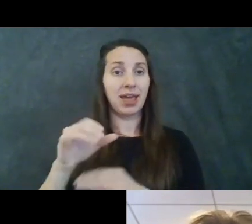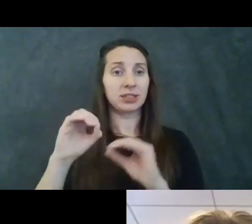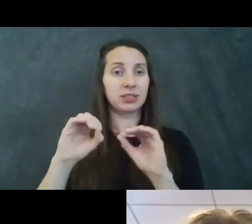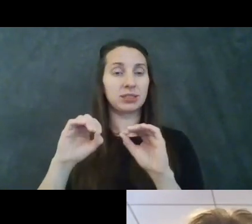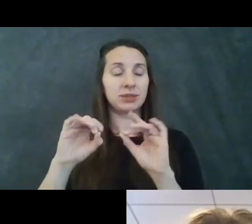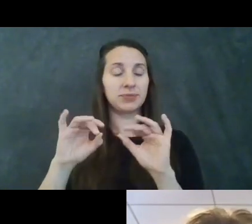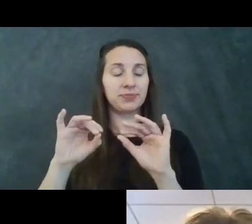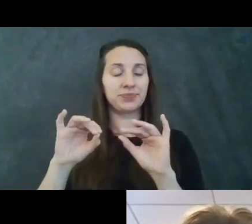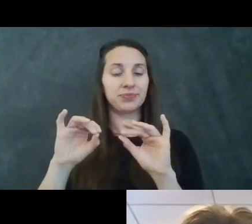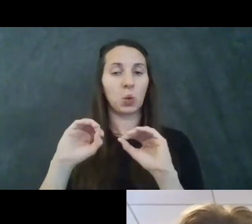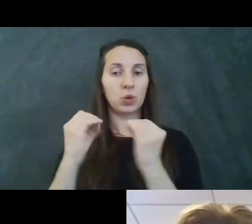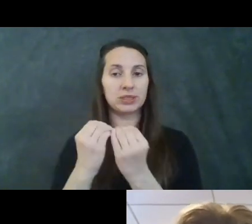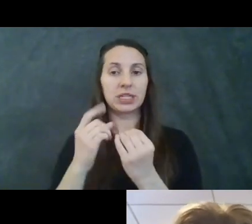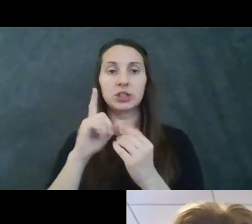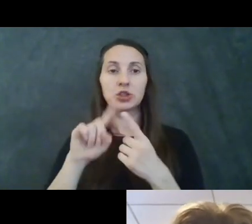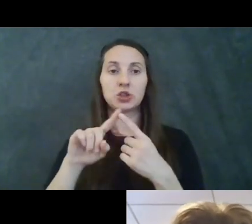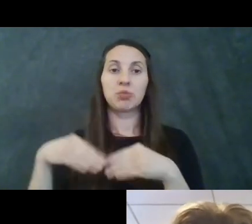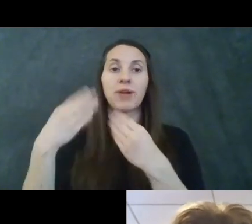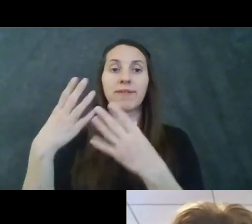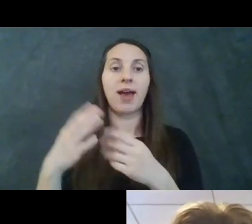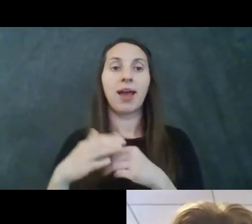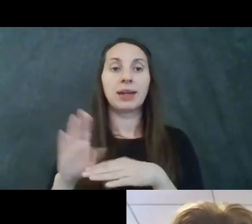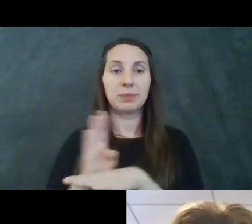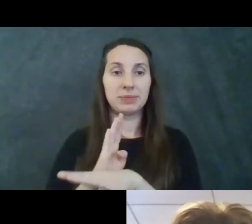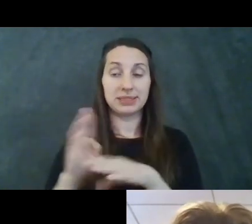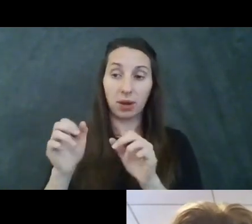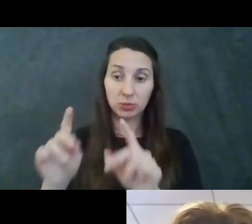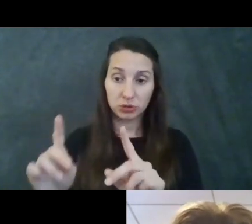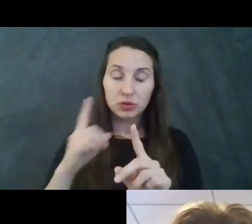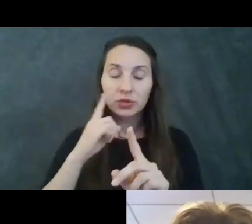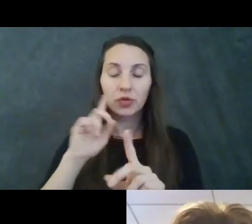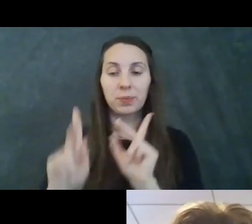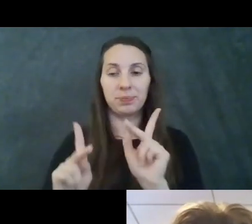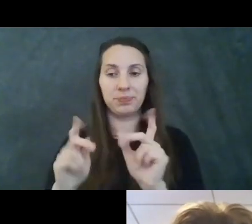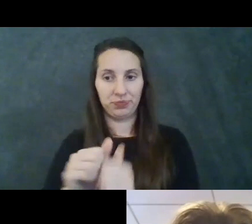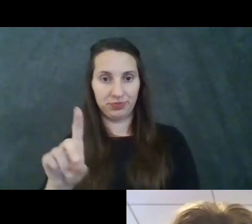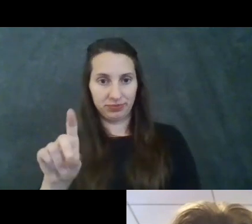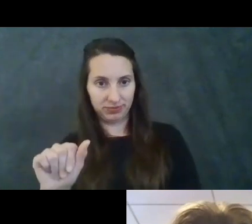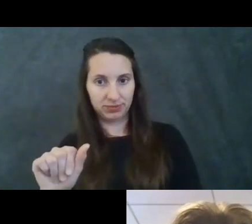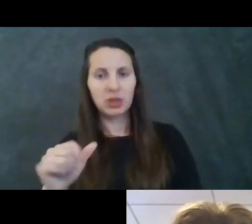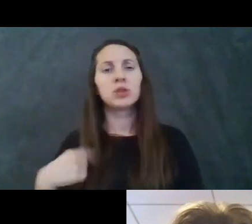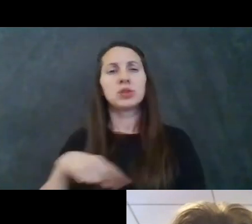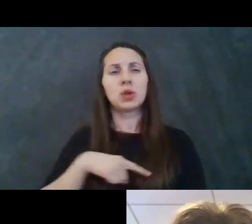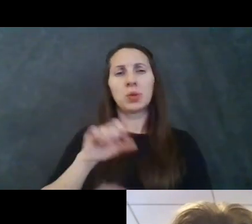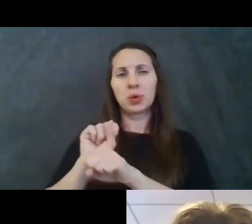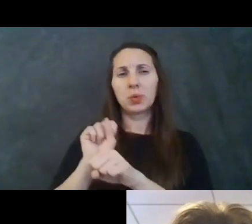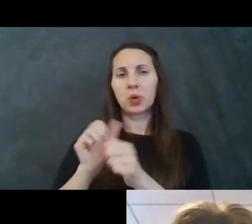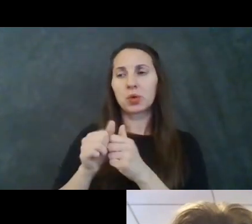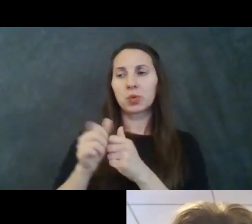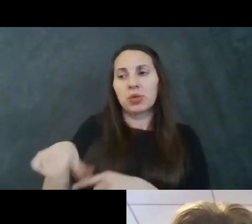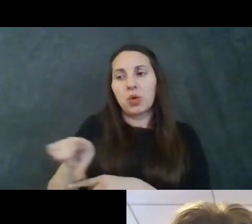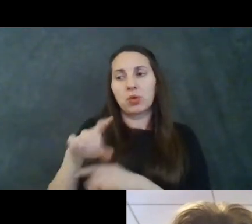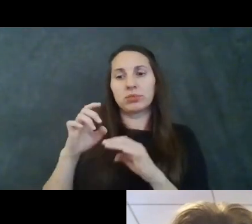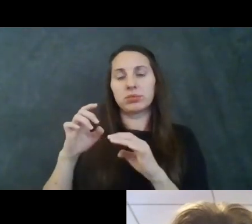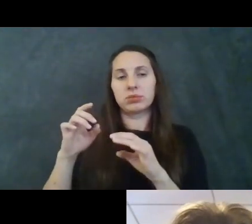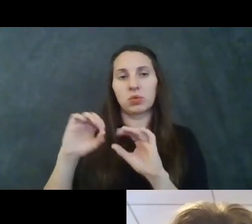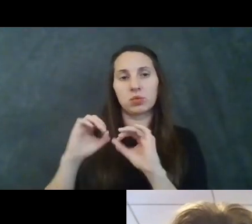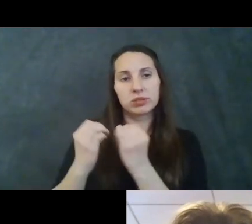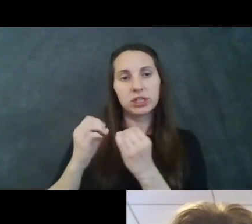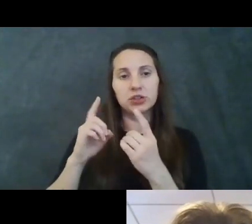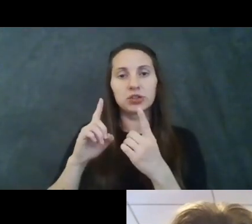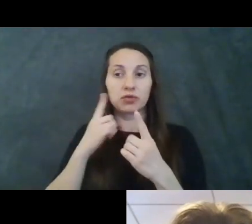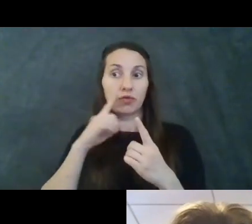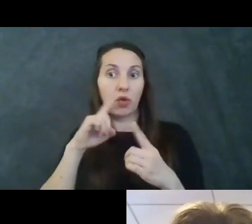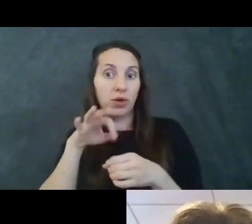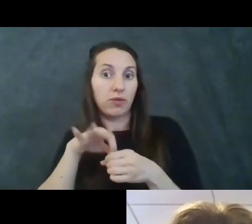for persons with disabilities. So we're working with these organizations to do voter education and also to get